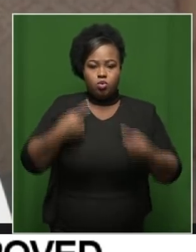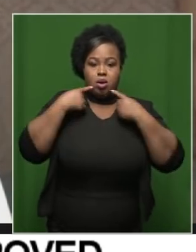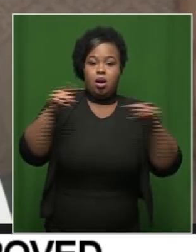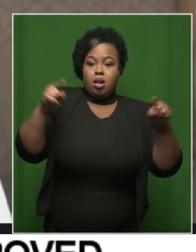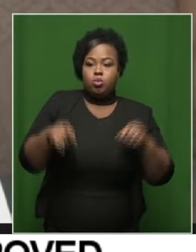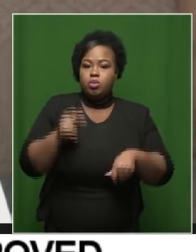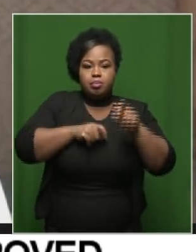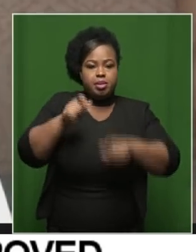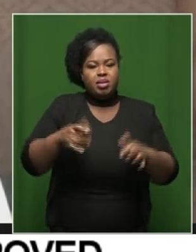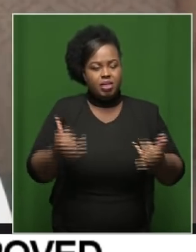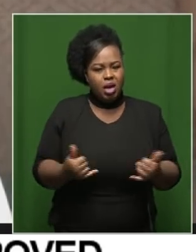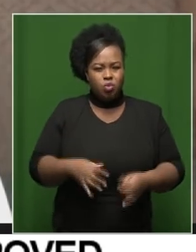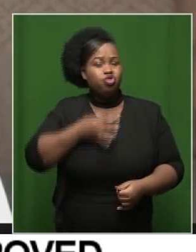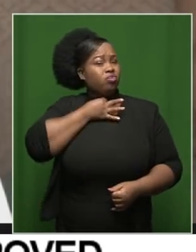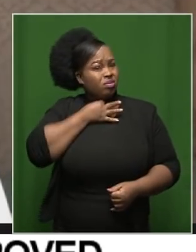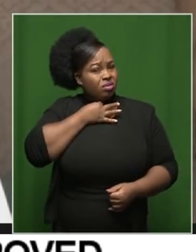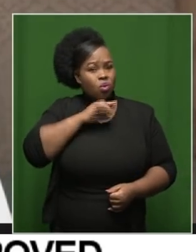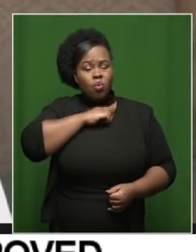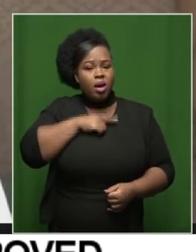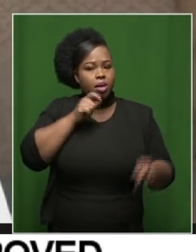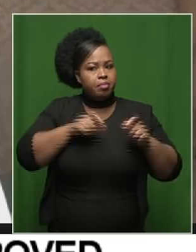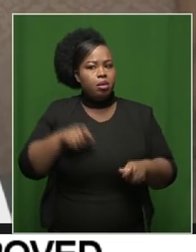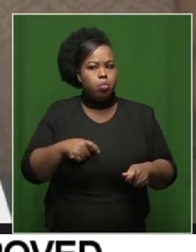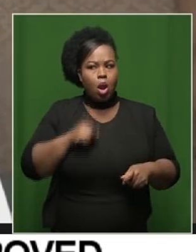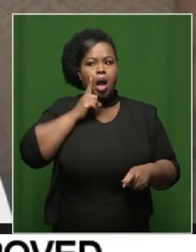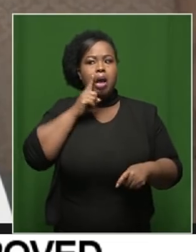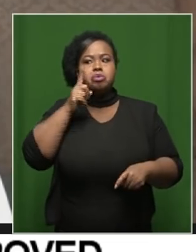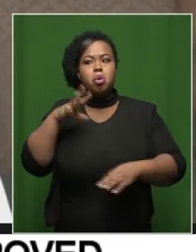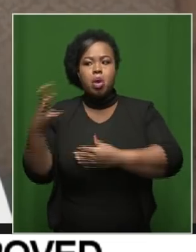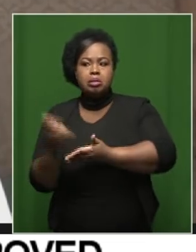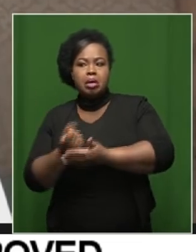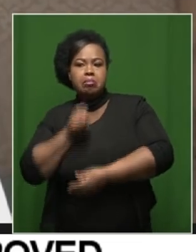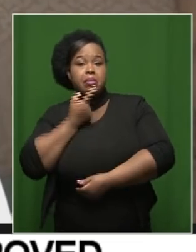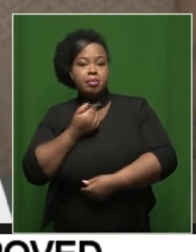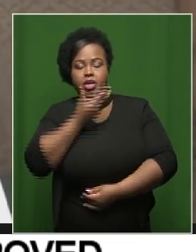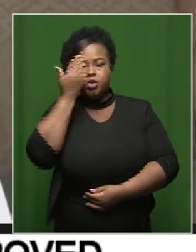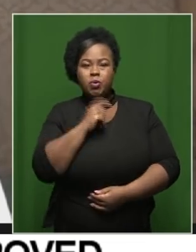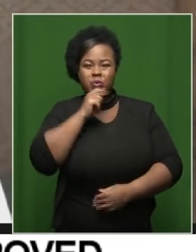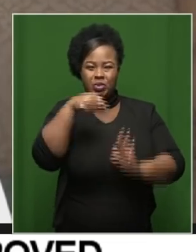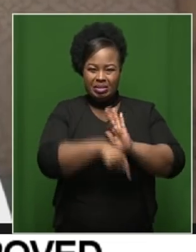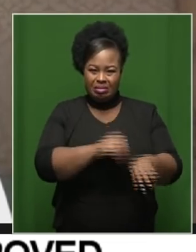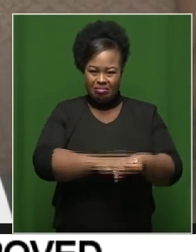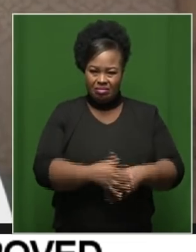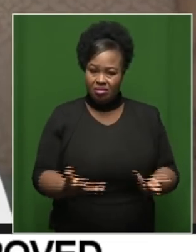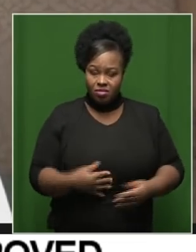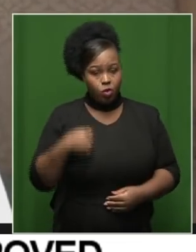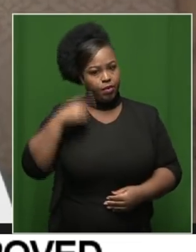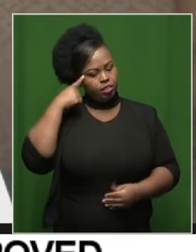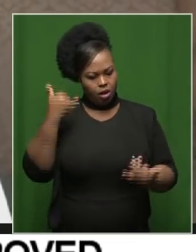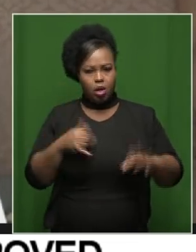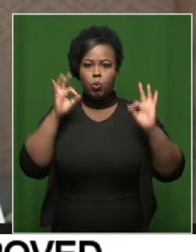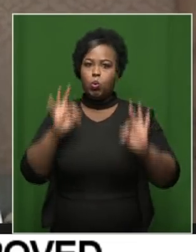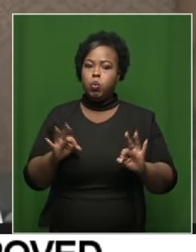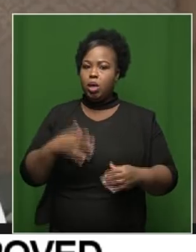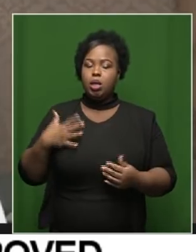sphere is a bit of a risk, because people might be taking it without knowing anything about this drug, but thinking it is that miracle